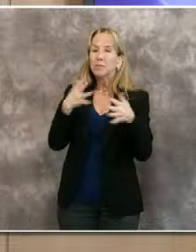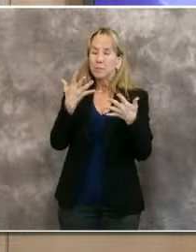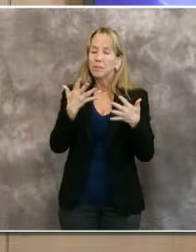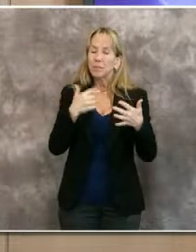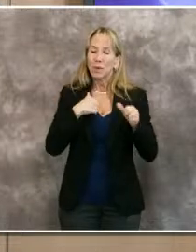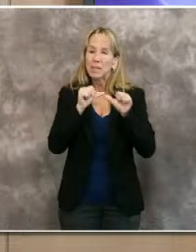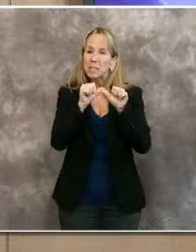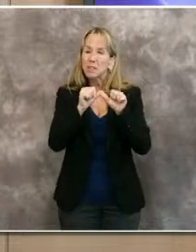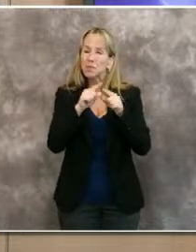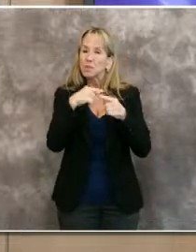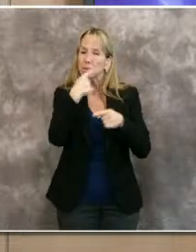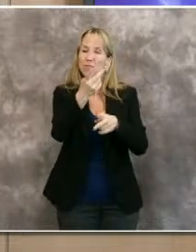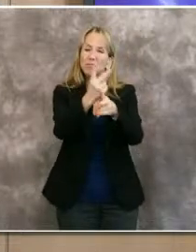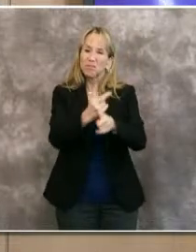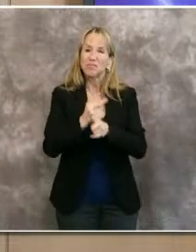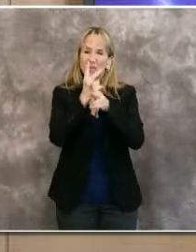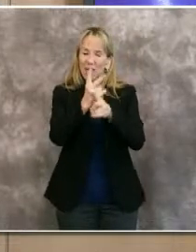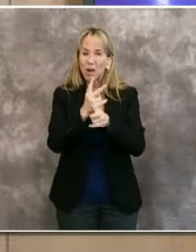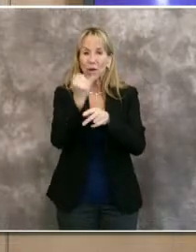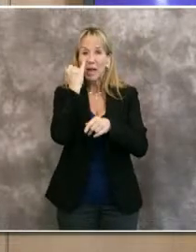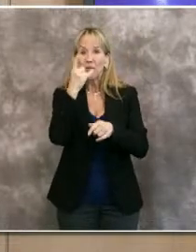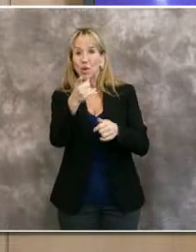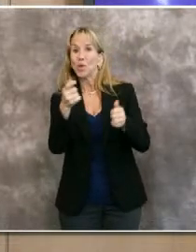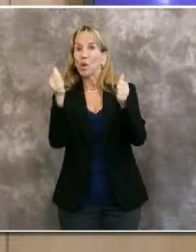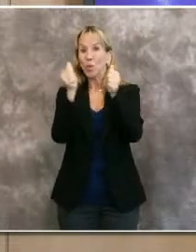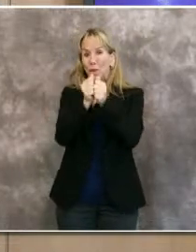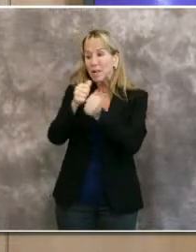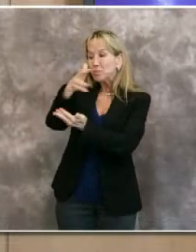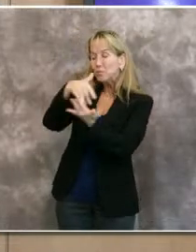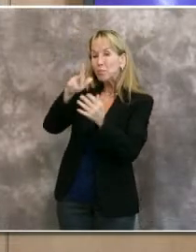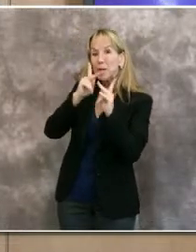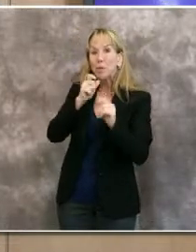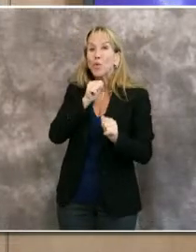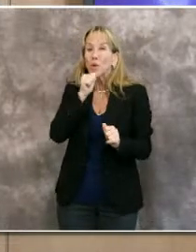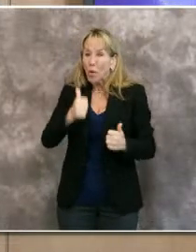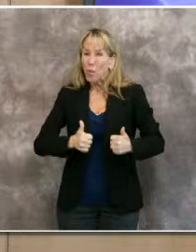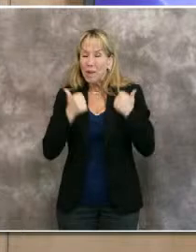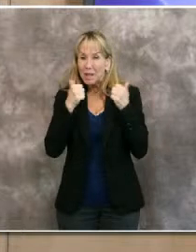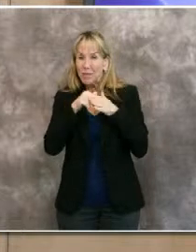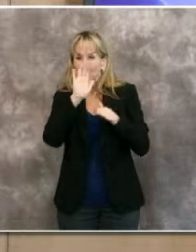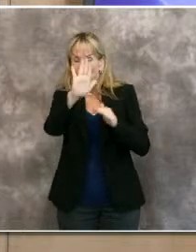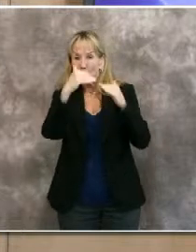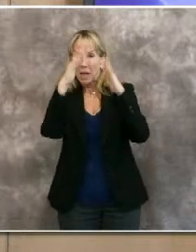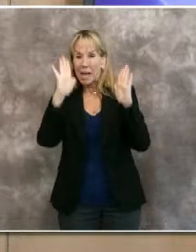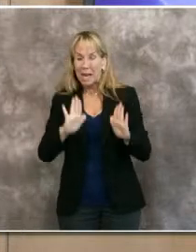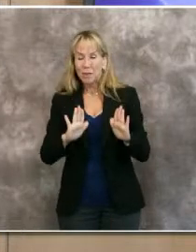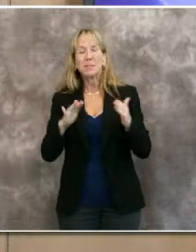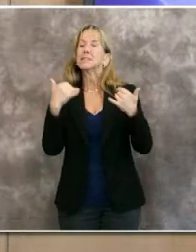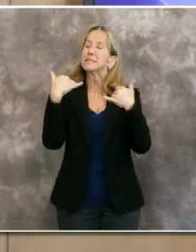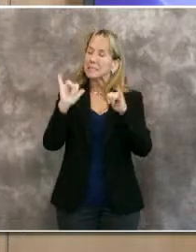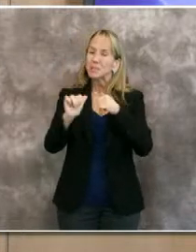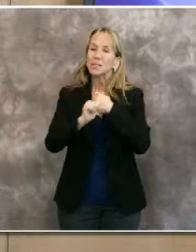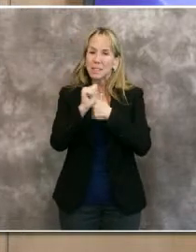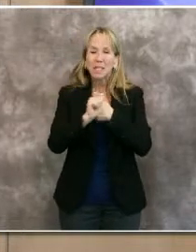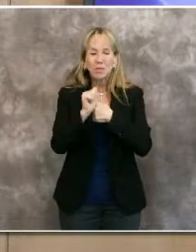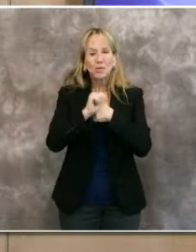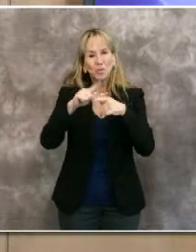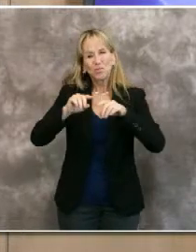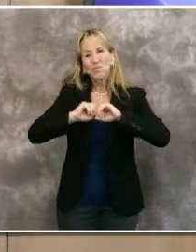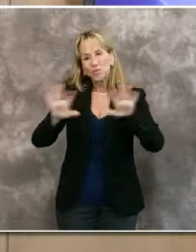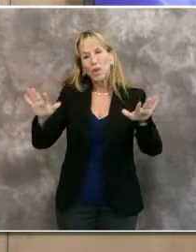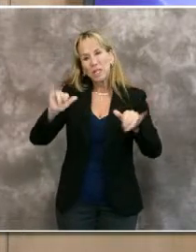caution when non-household members are congregating together indoors, that the danger of coronavirus remains and its ability to